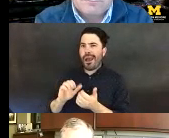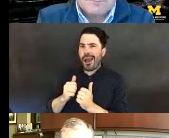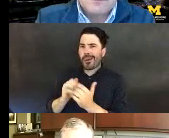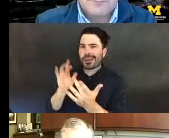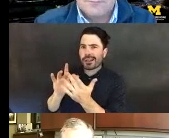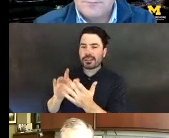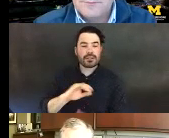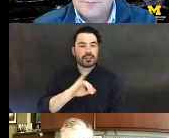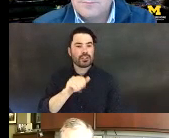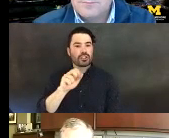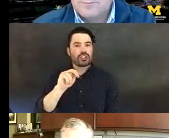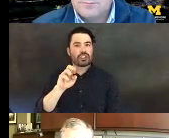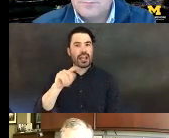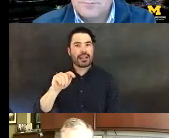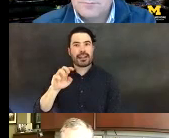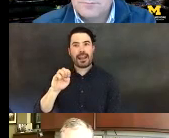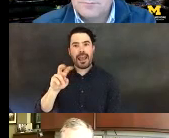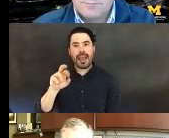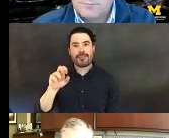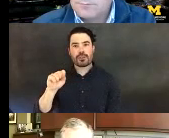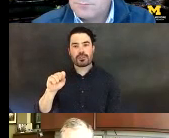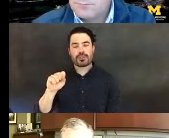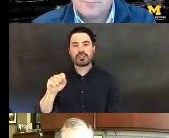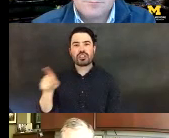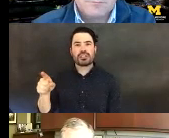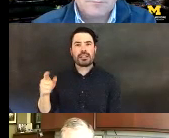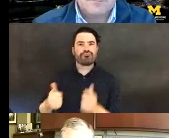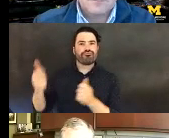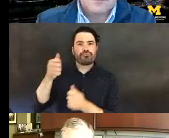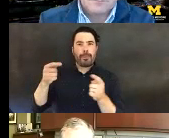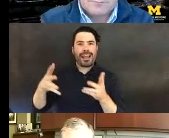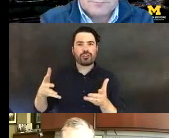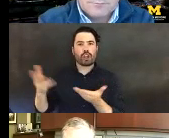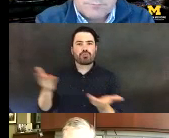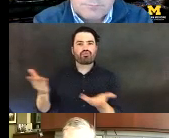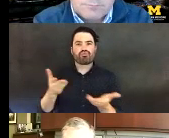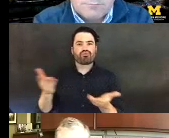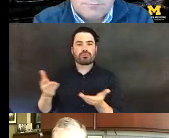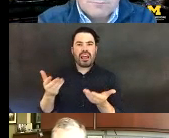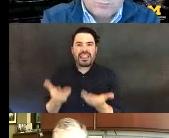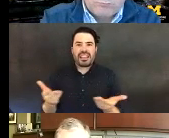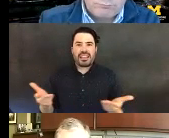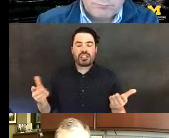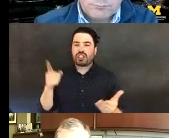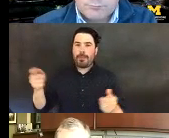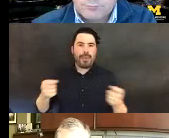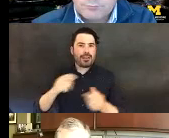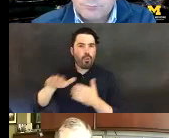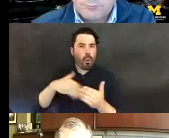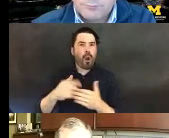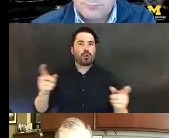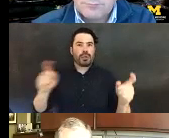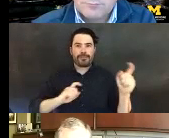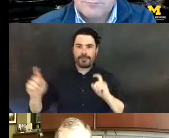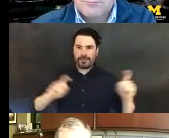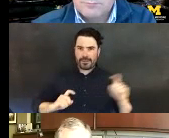Janet Eversese, our supply chain manager, has been managing all of those donations, and that's the